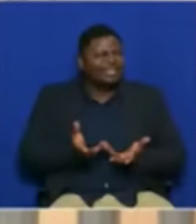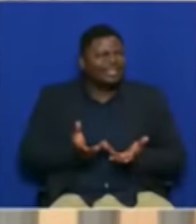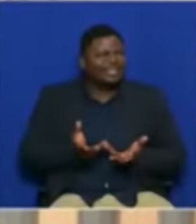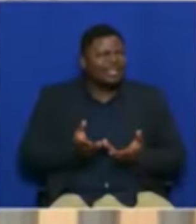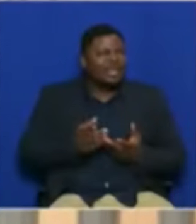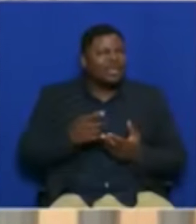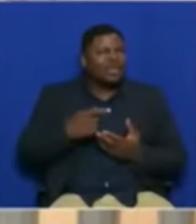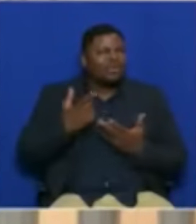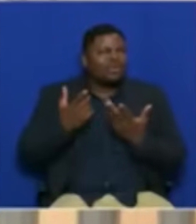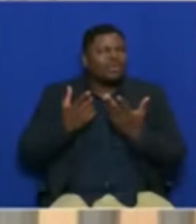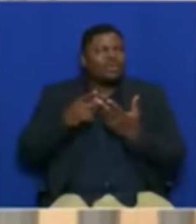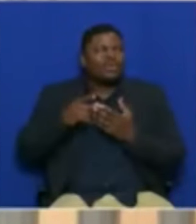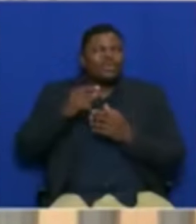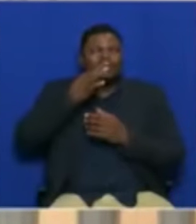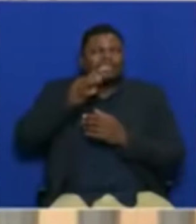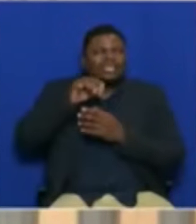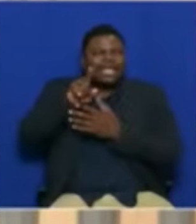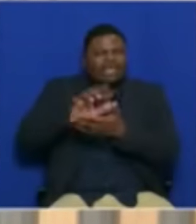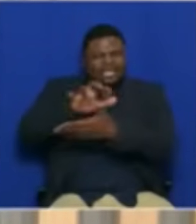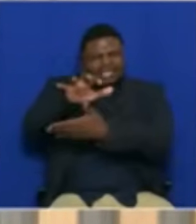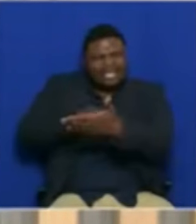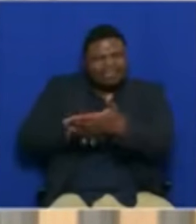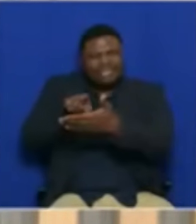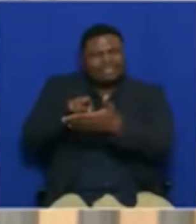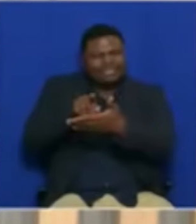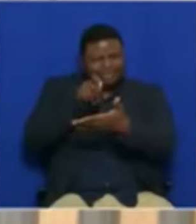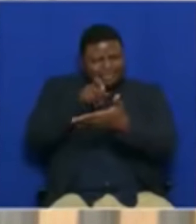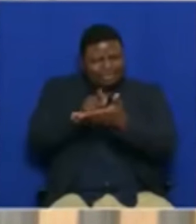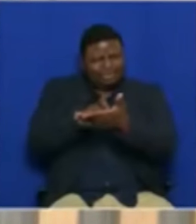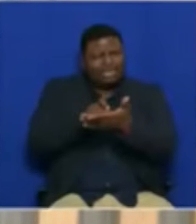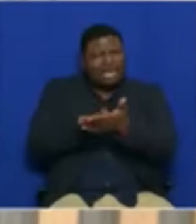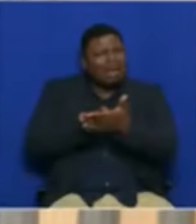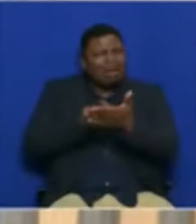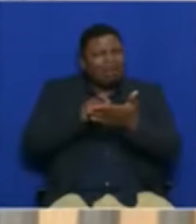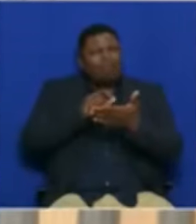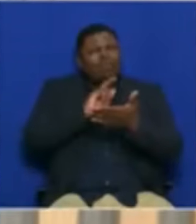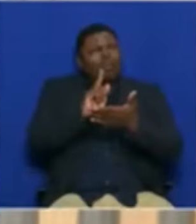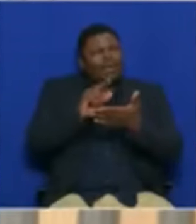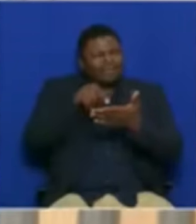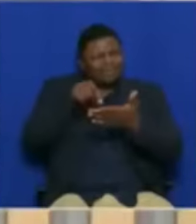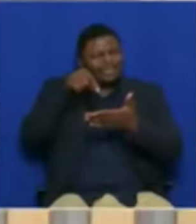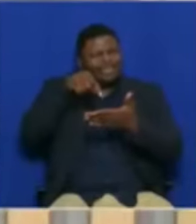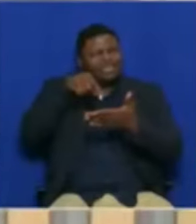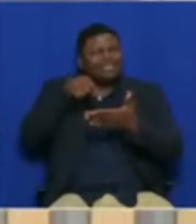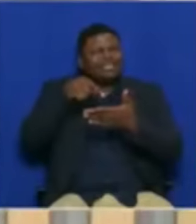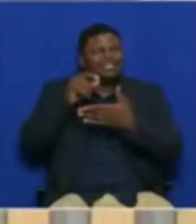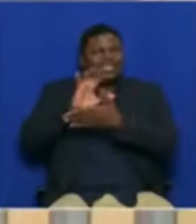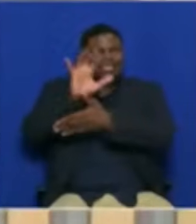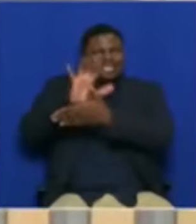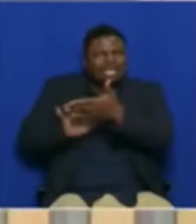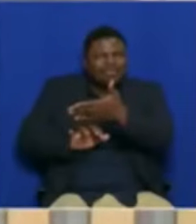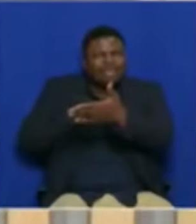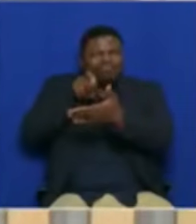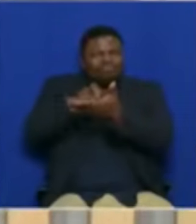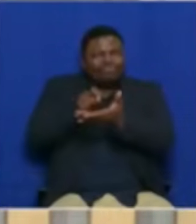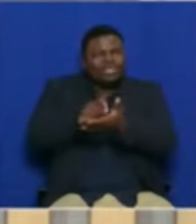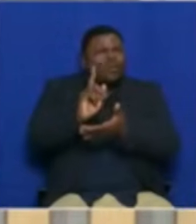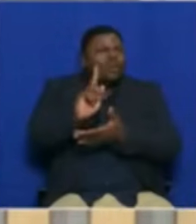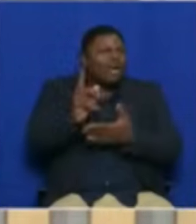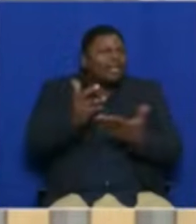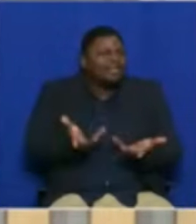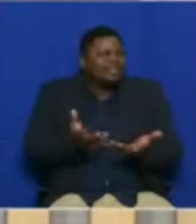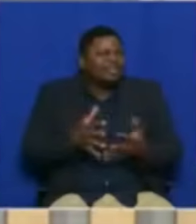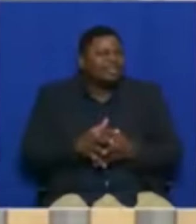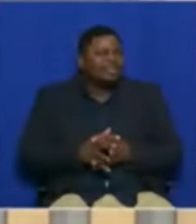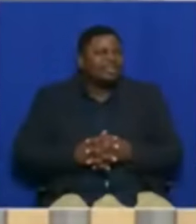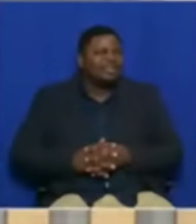give you a statement on? It's the statement on a letter that had his name on